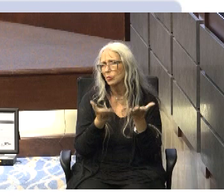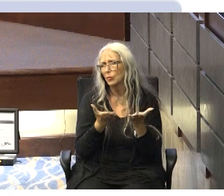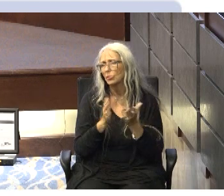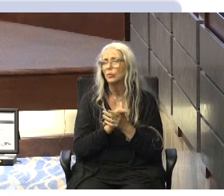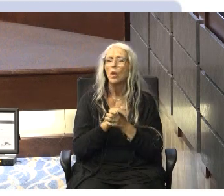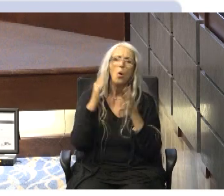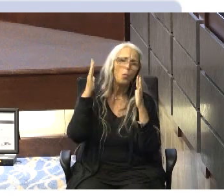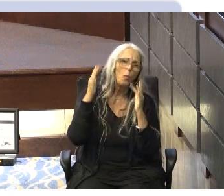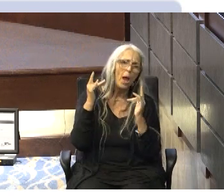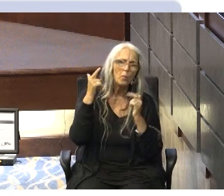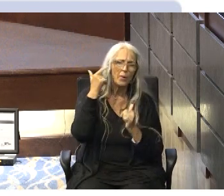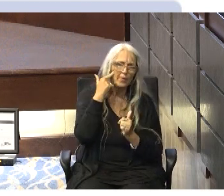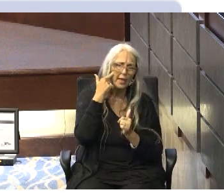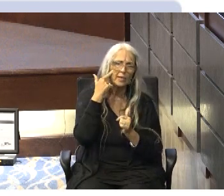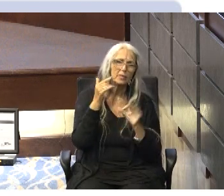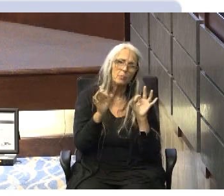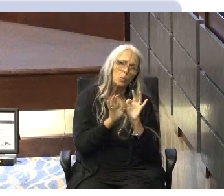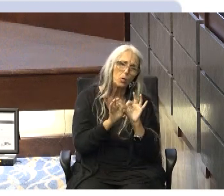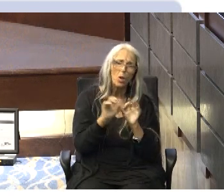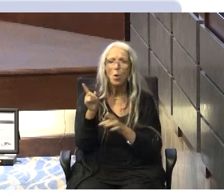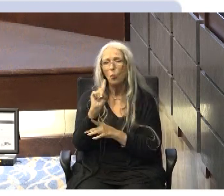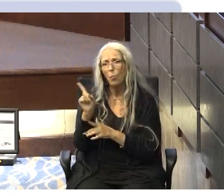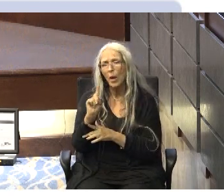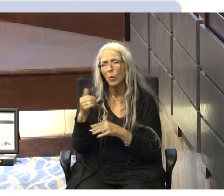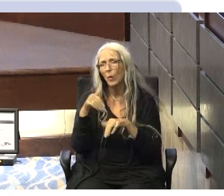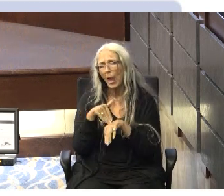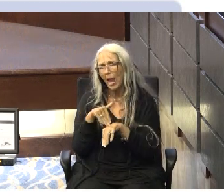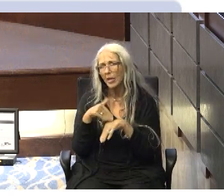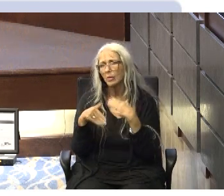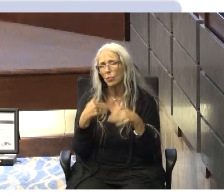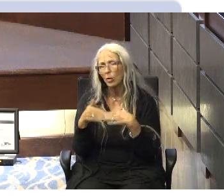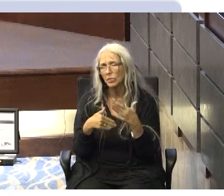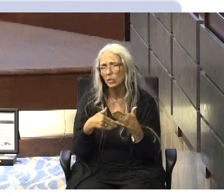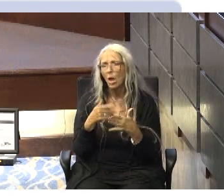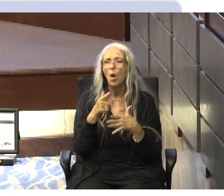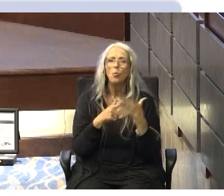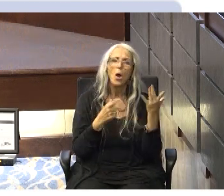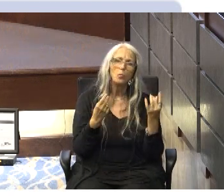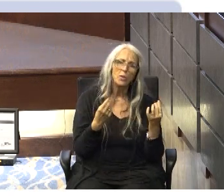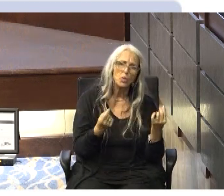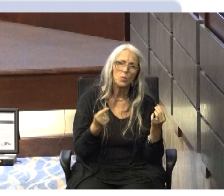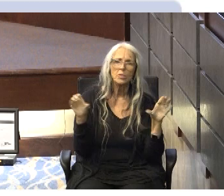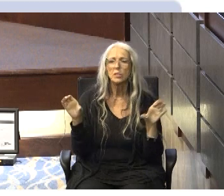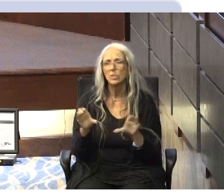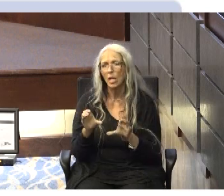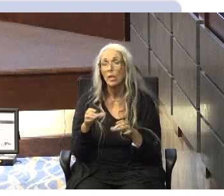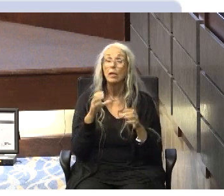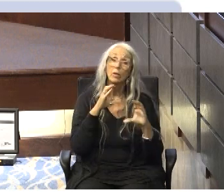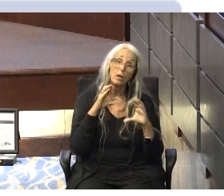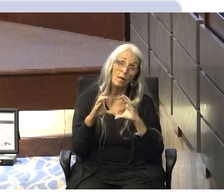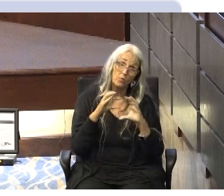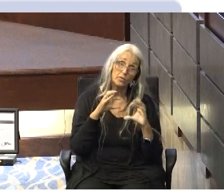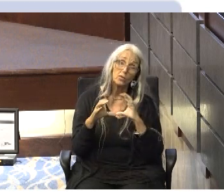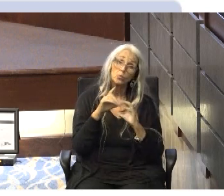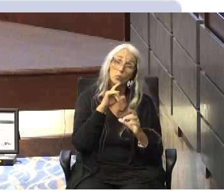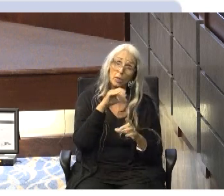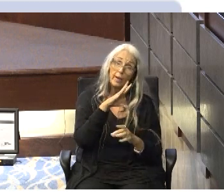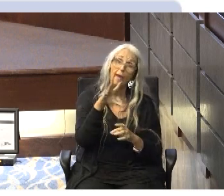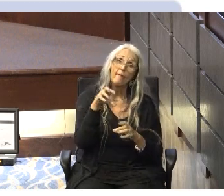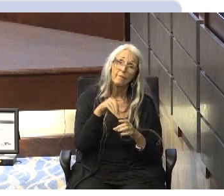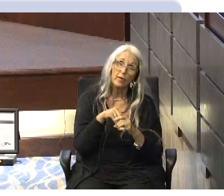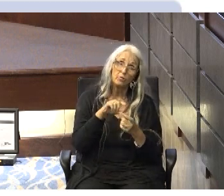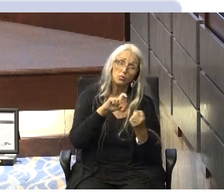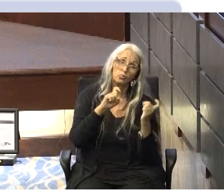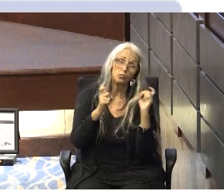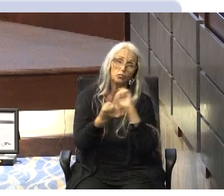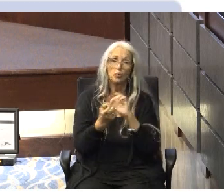think it is important, where we're at in the process, and when we're going to be getting this done. It's been a conversation that's really evolved over